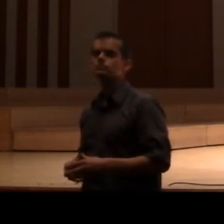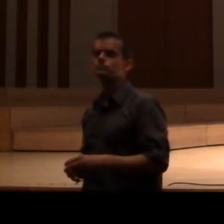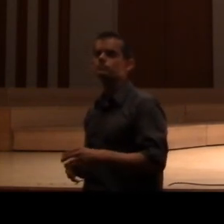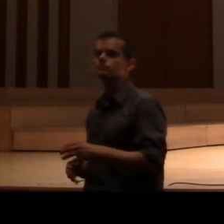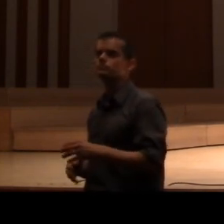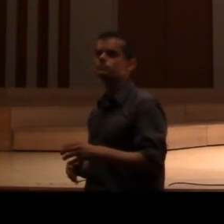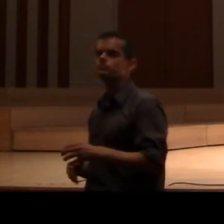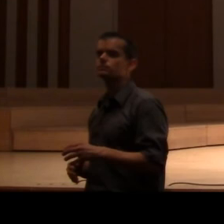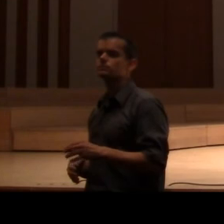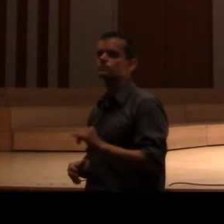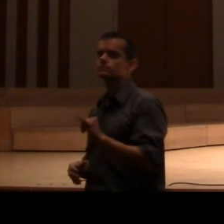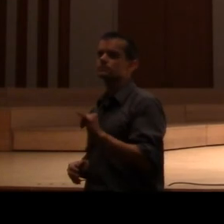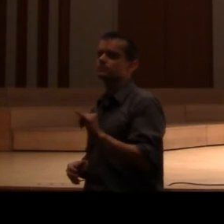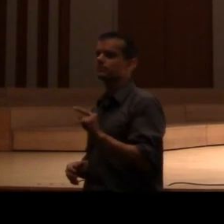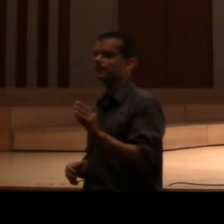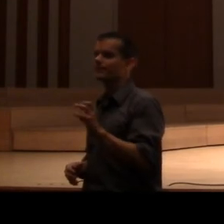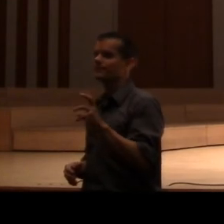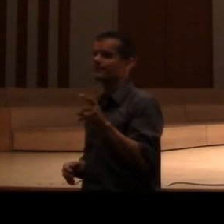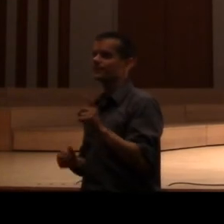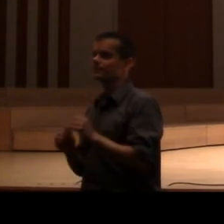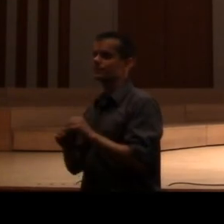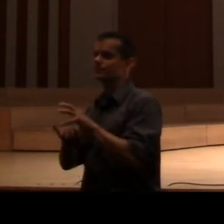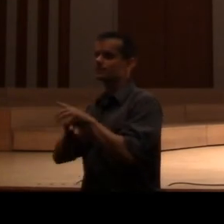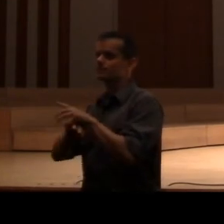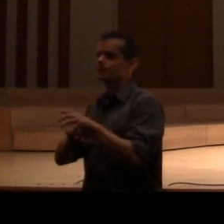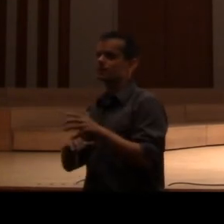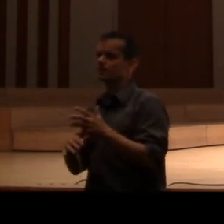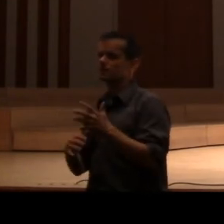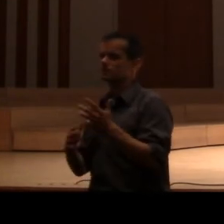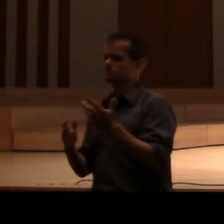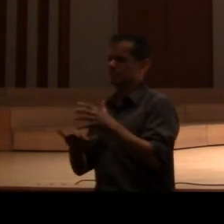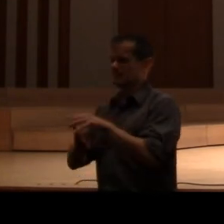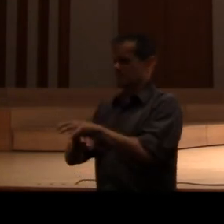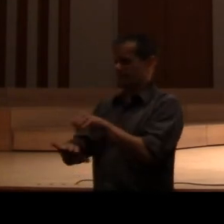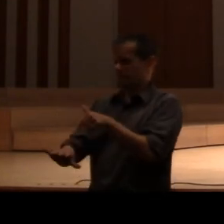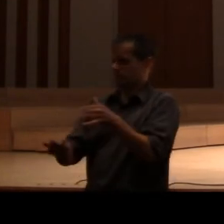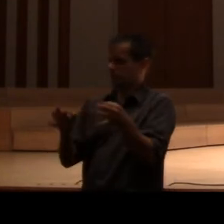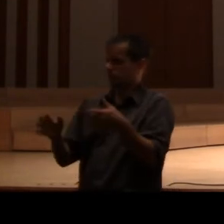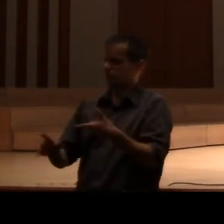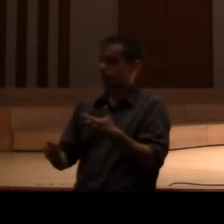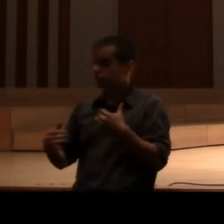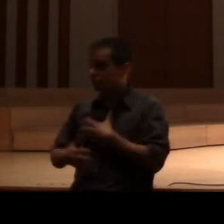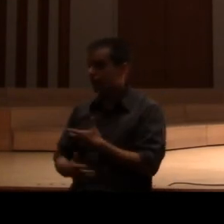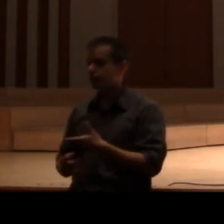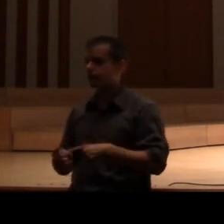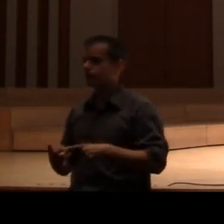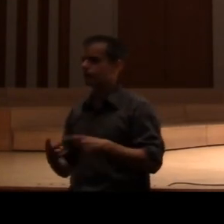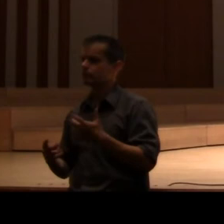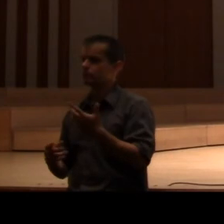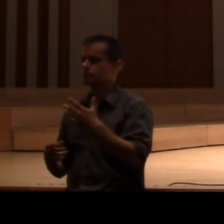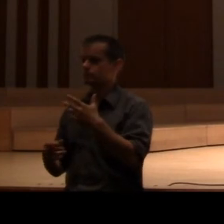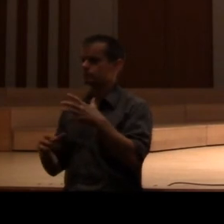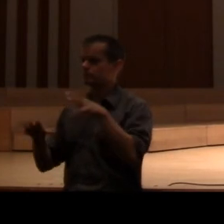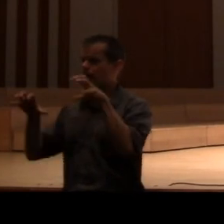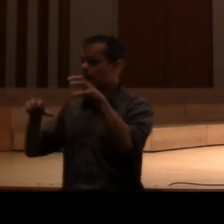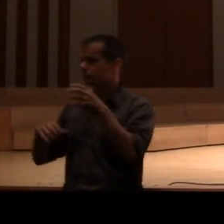infested with spiders. Who? What is the characteristic of these spiders? Are they frightening? Are they kind-looking?